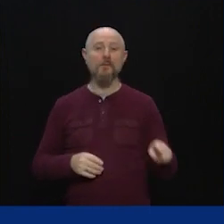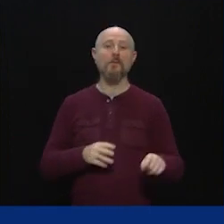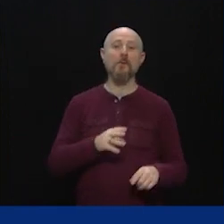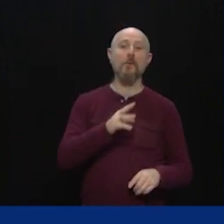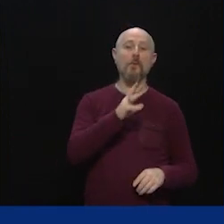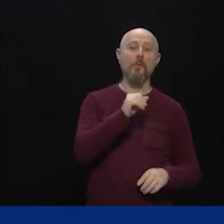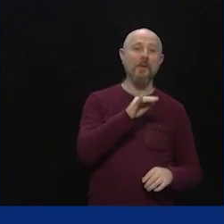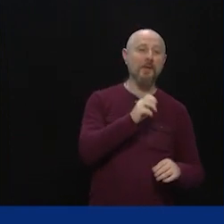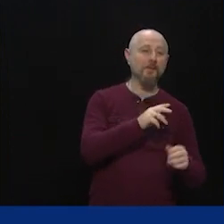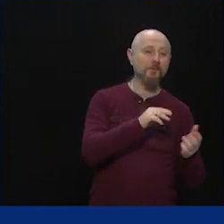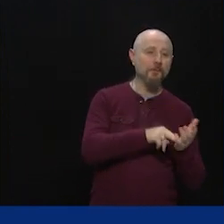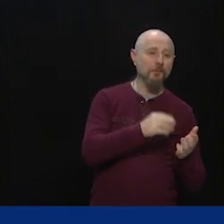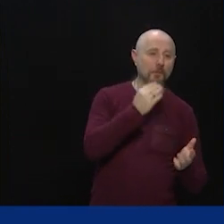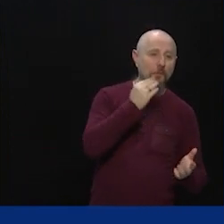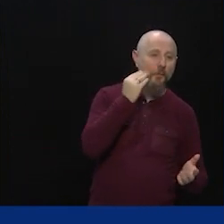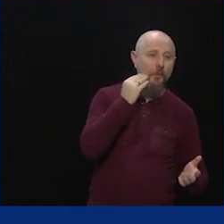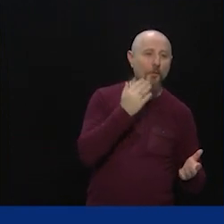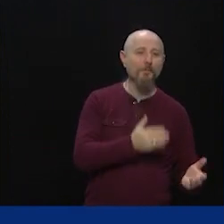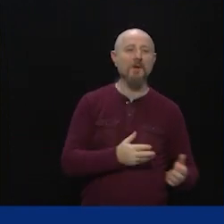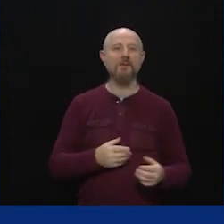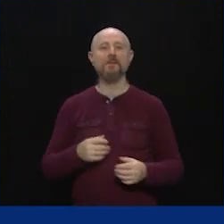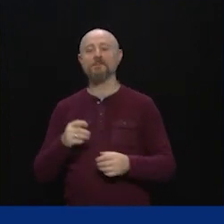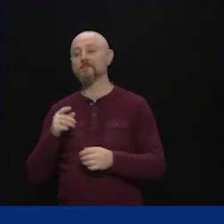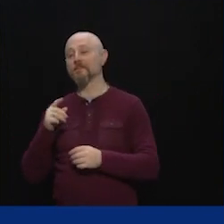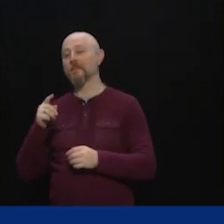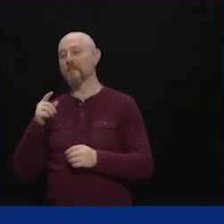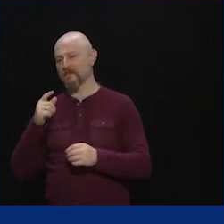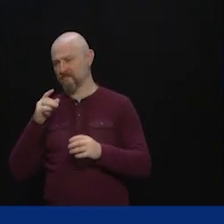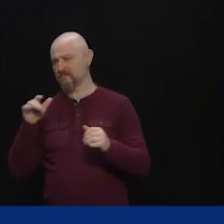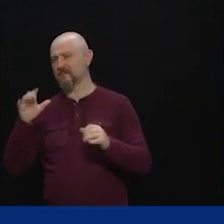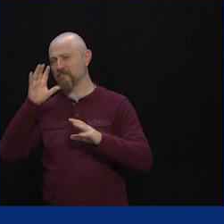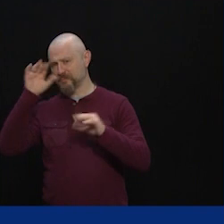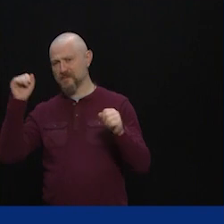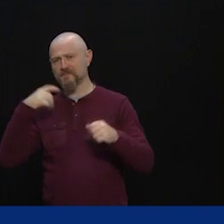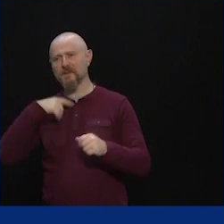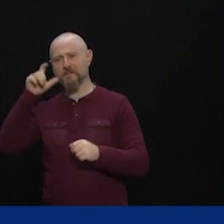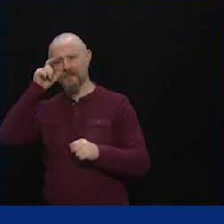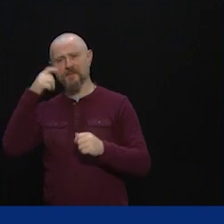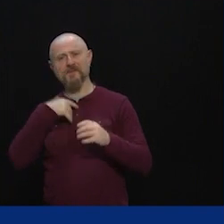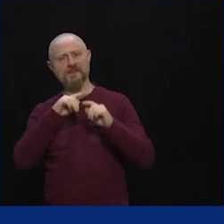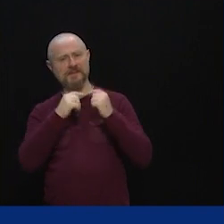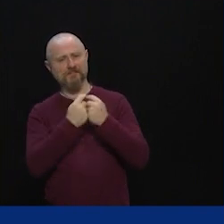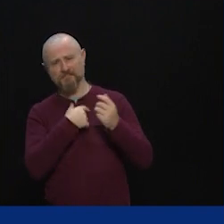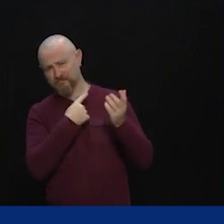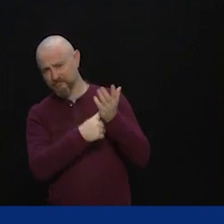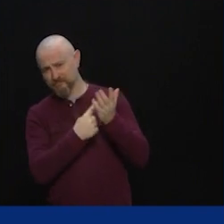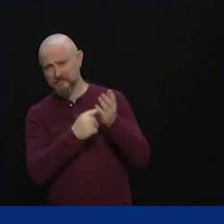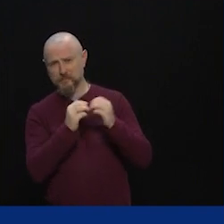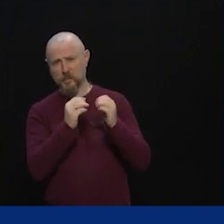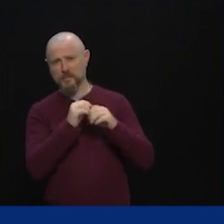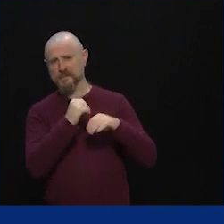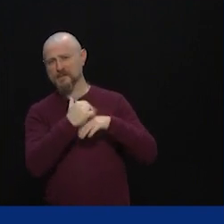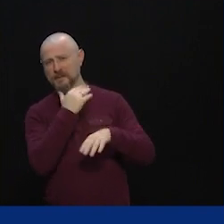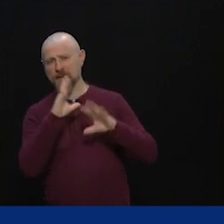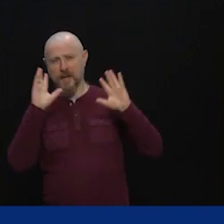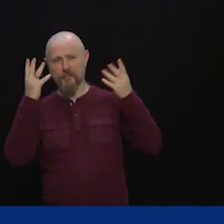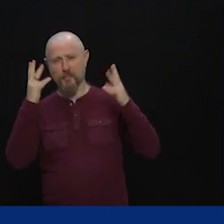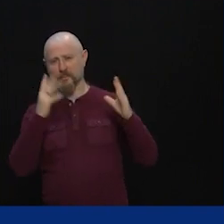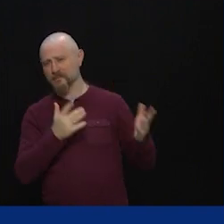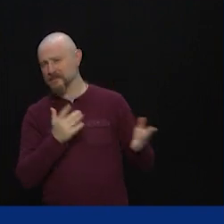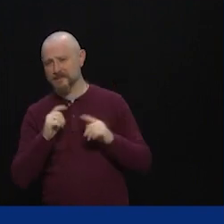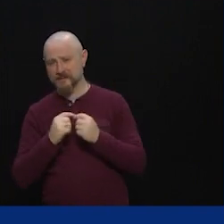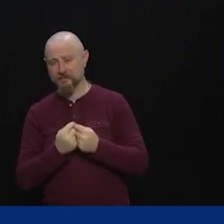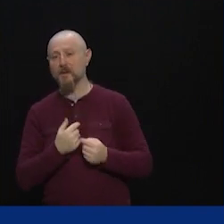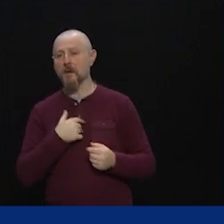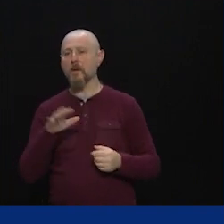President Biden and also with his team a couple days later, I asked for more ambulance teams. We have about 11 ambulance teams stationed around the Batavia